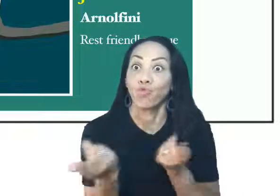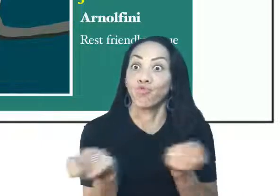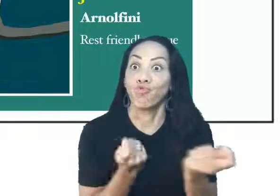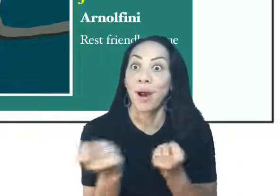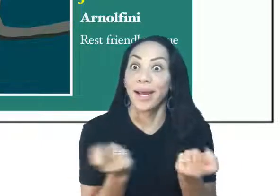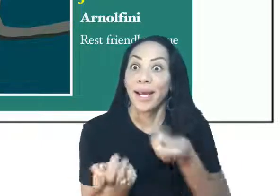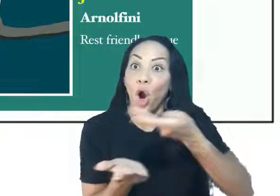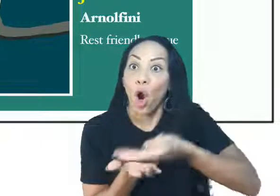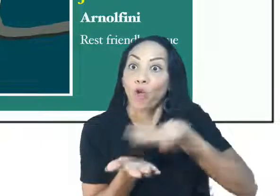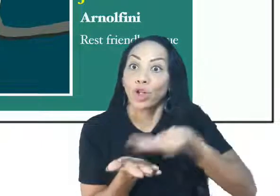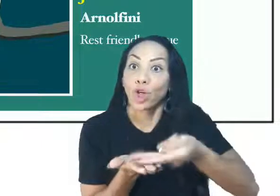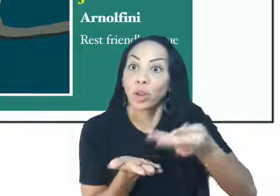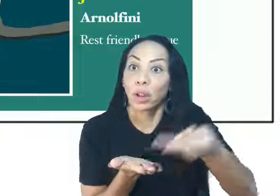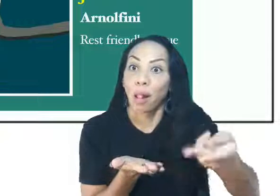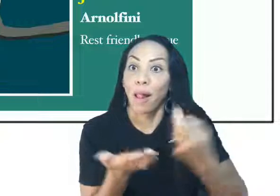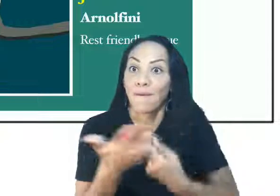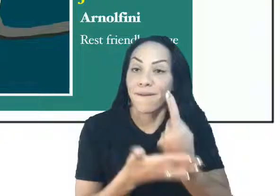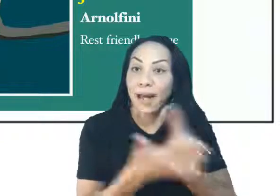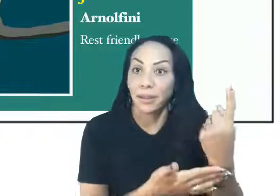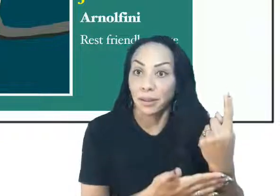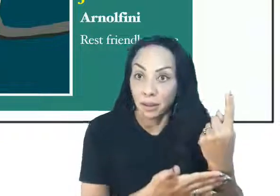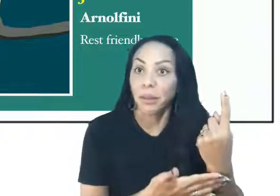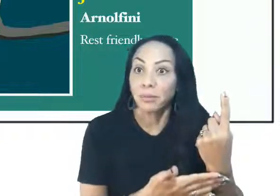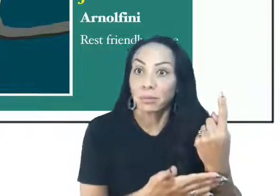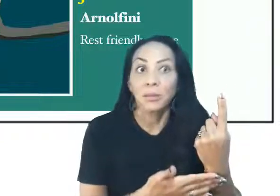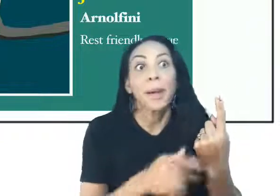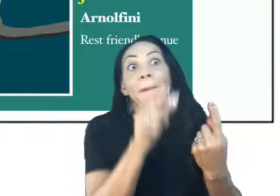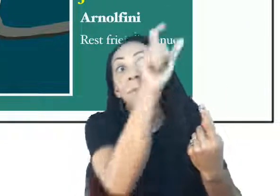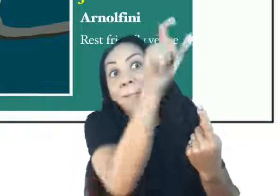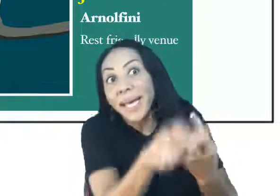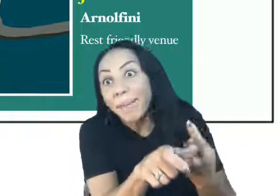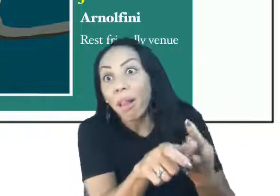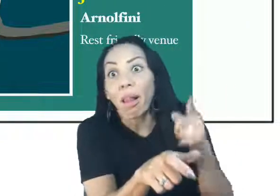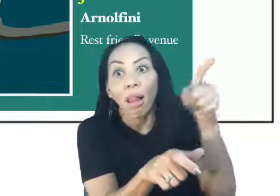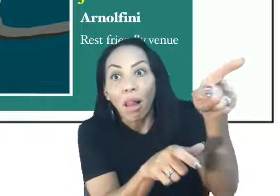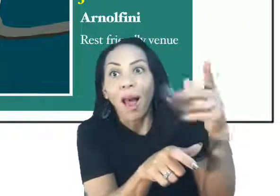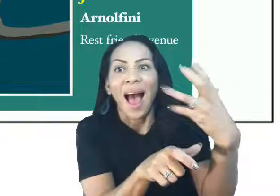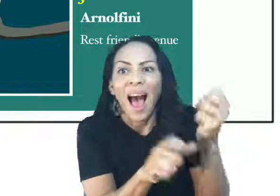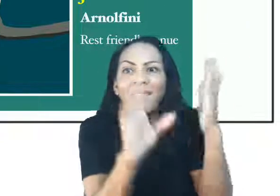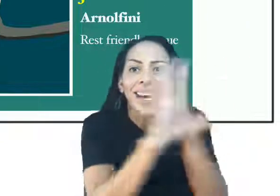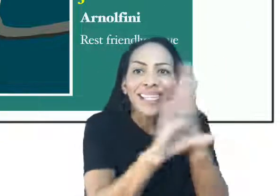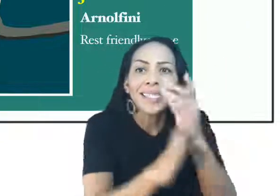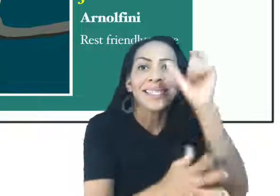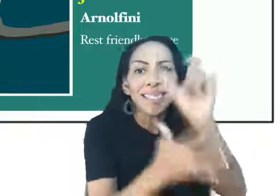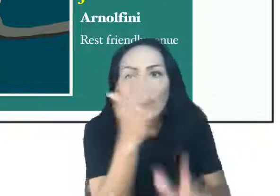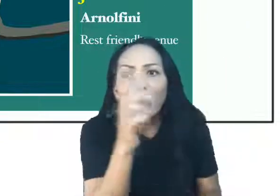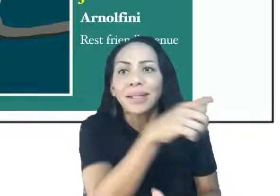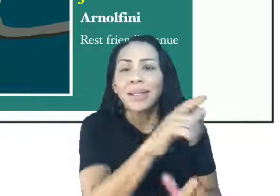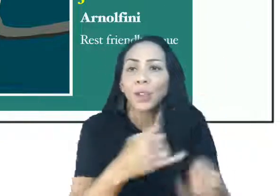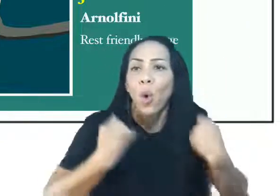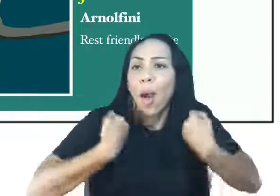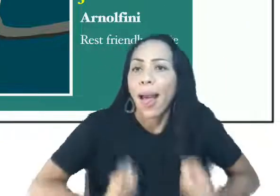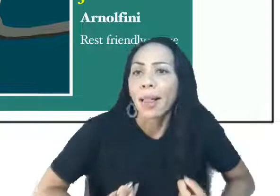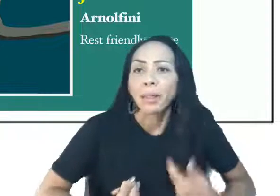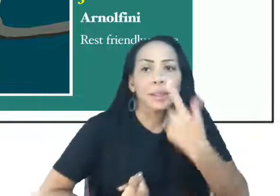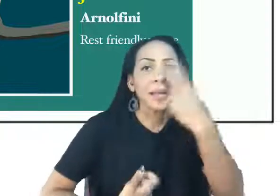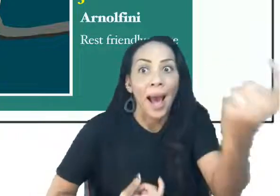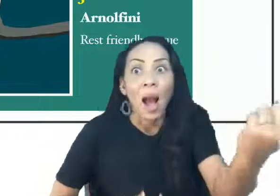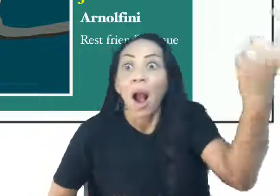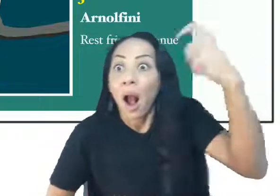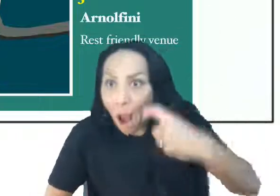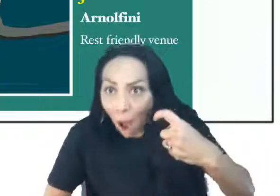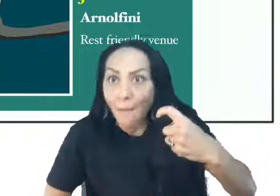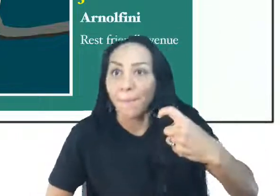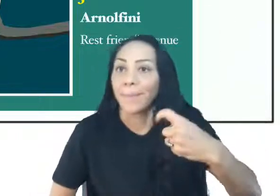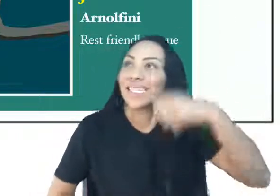it much more possible for people with hidden disabilities or chronic illness to engage with art, to come together and experience